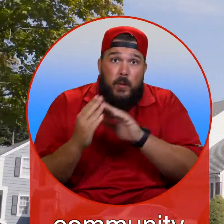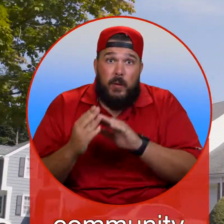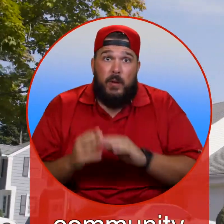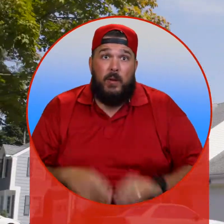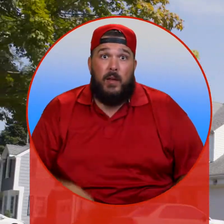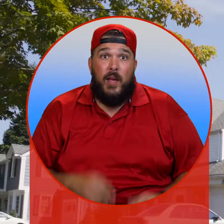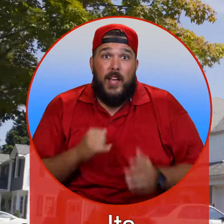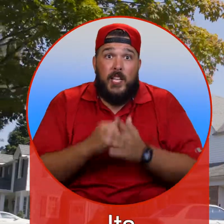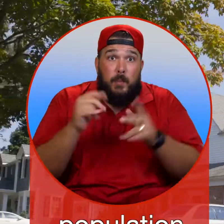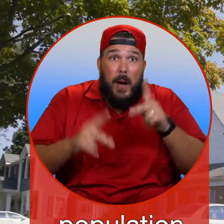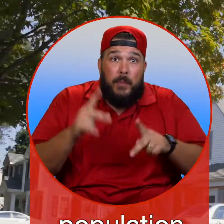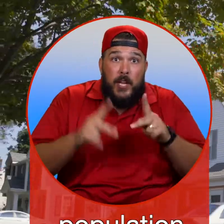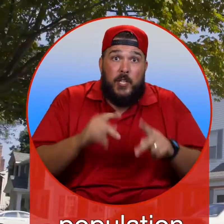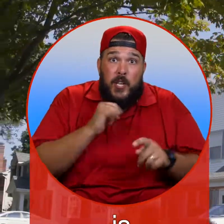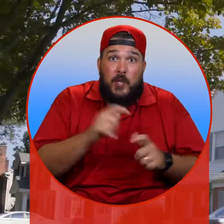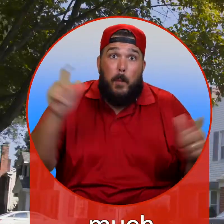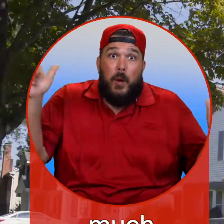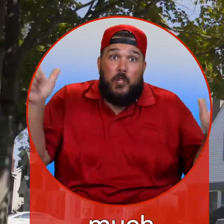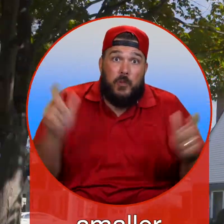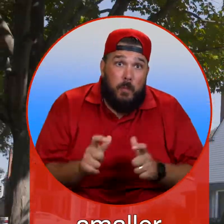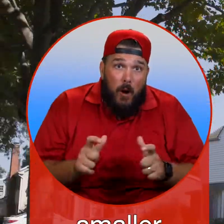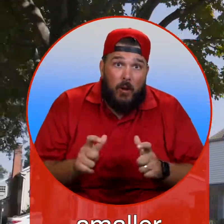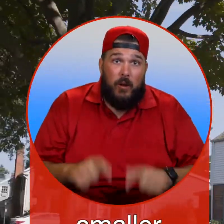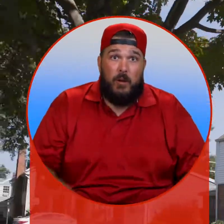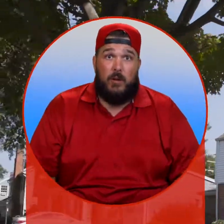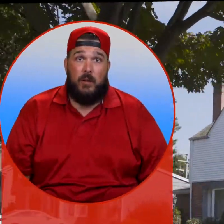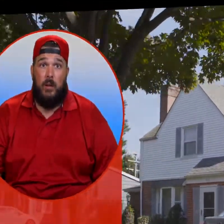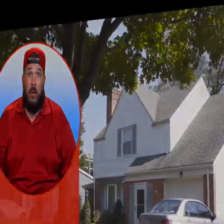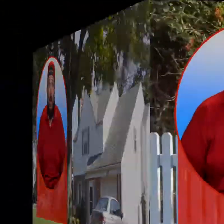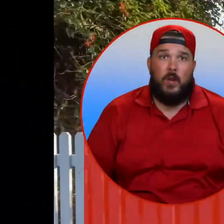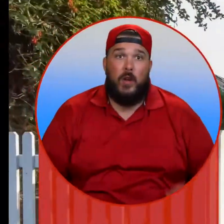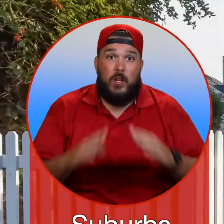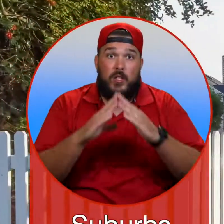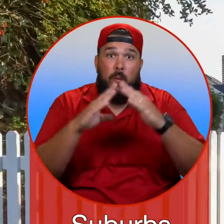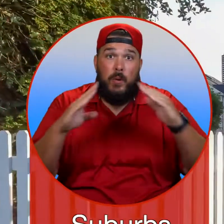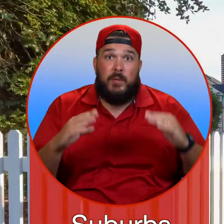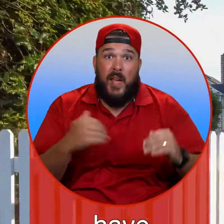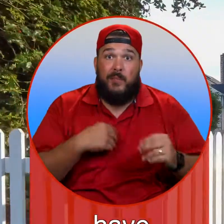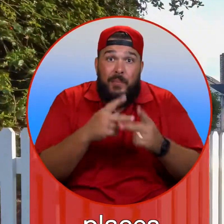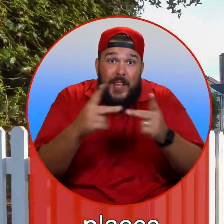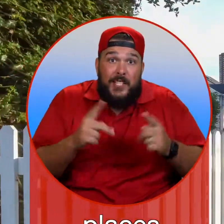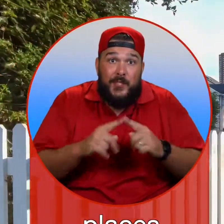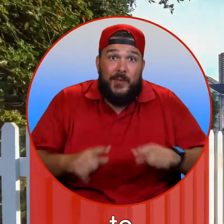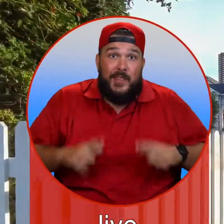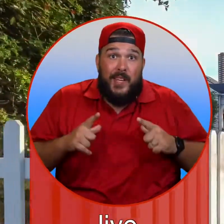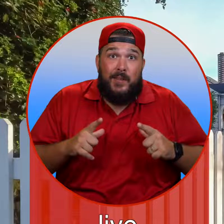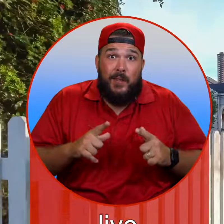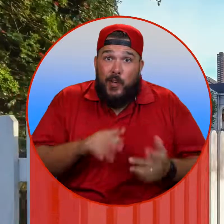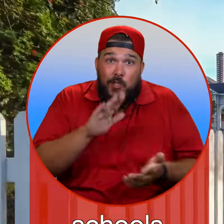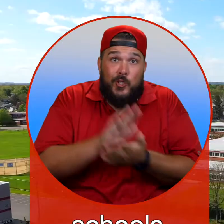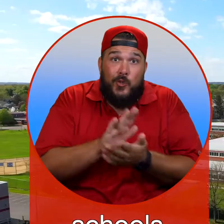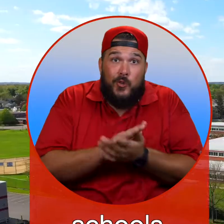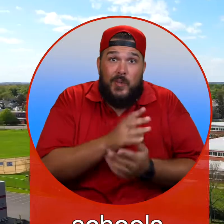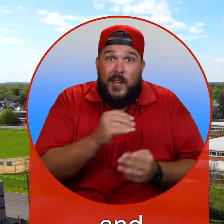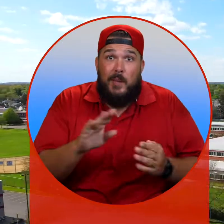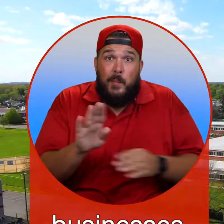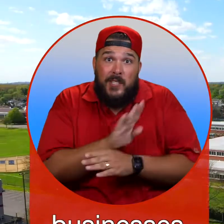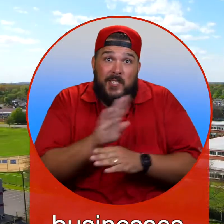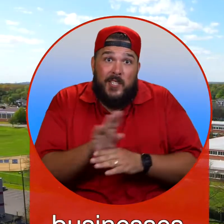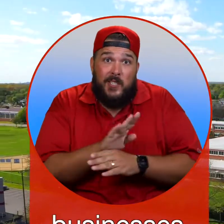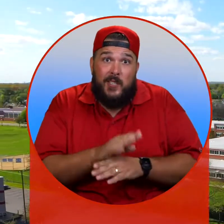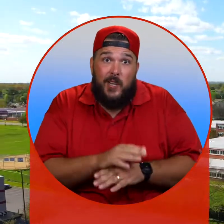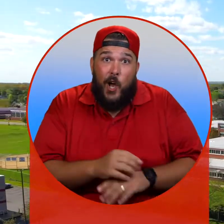urban community. Its population is much smaller. Suburbs have places to live, schools,